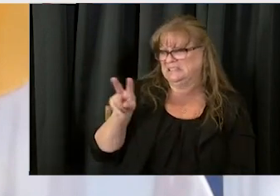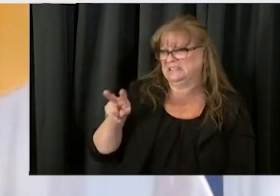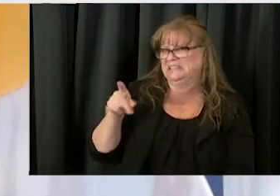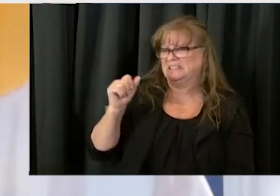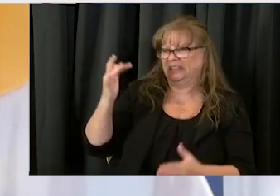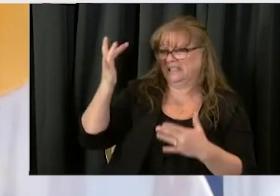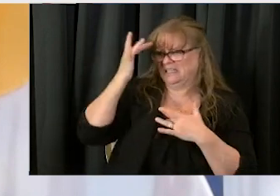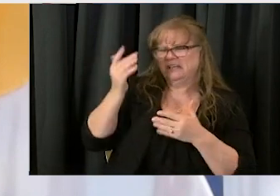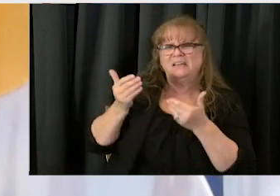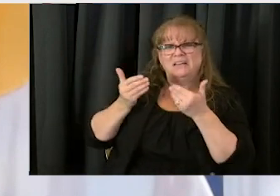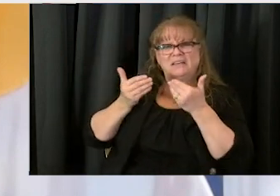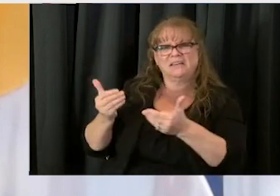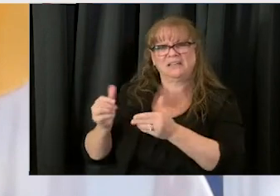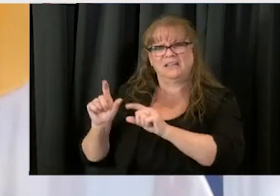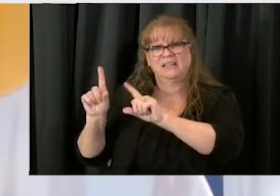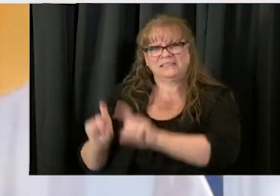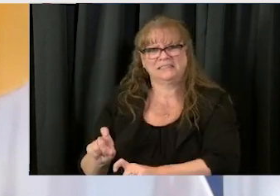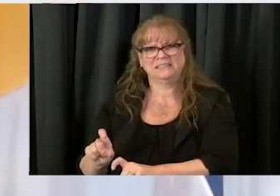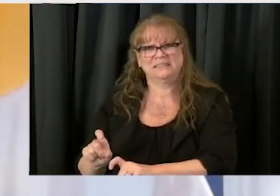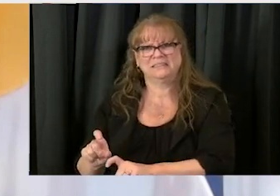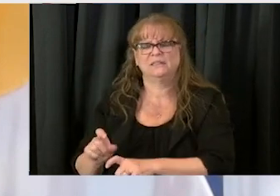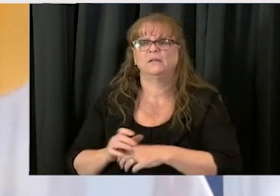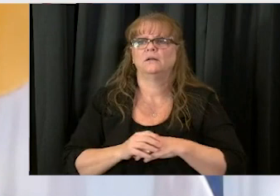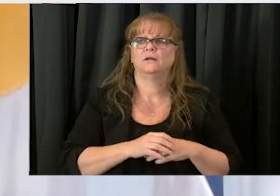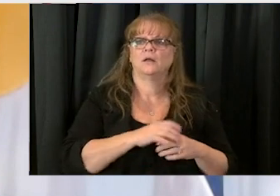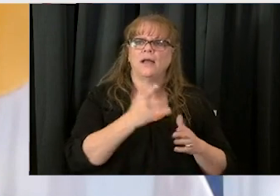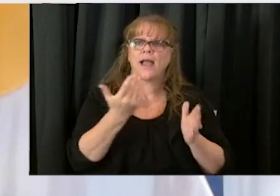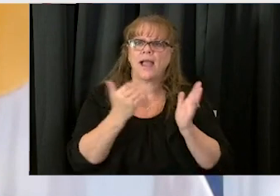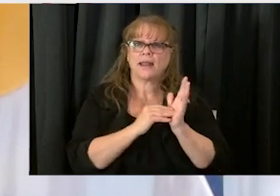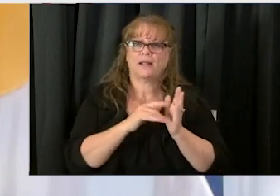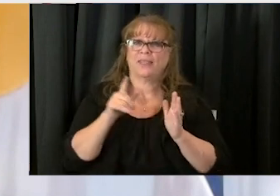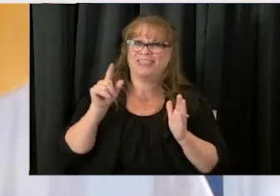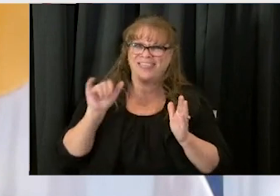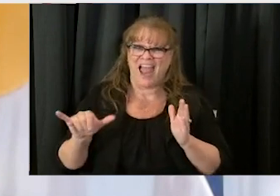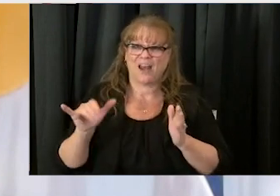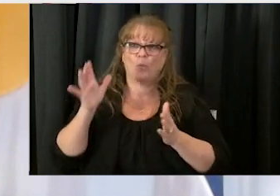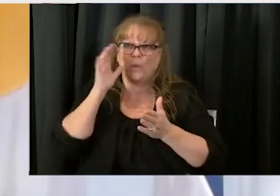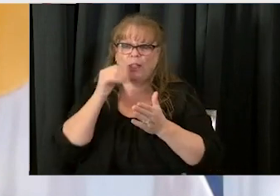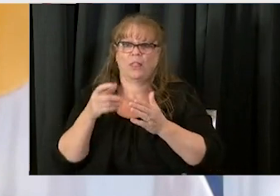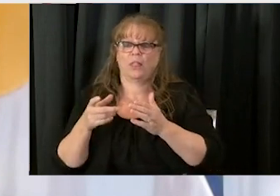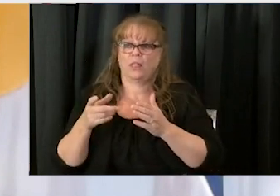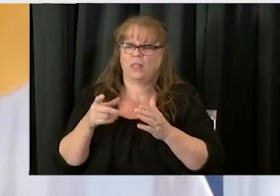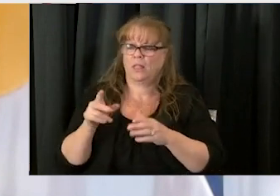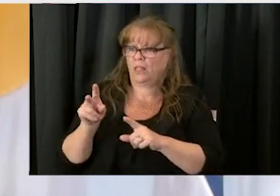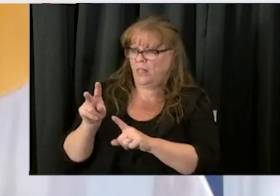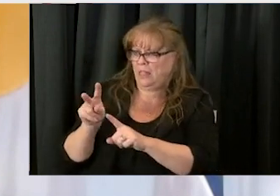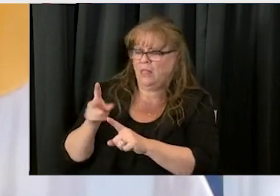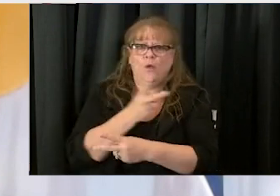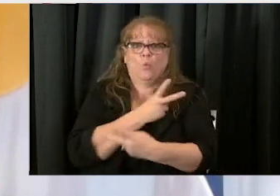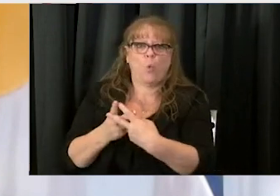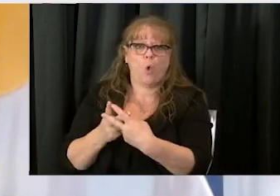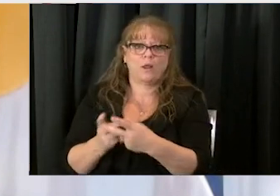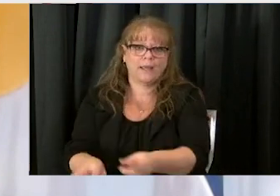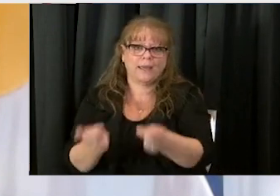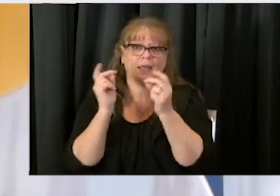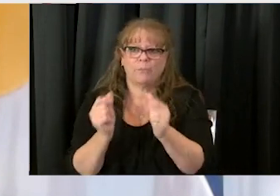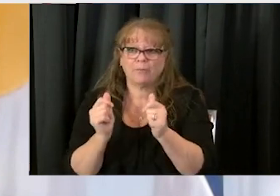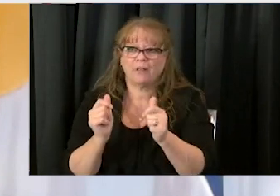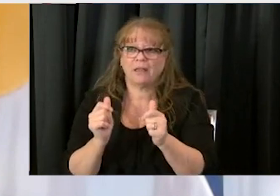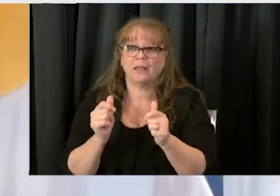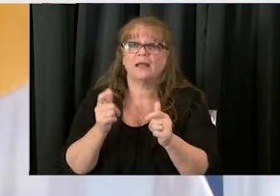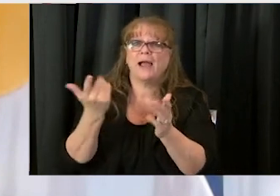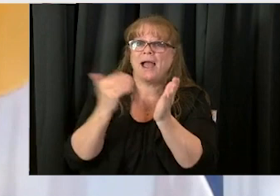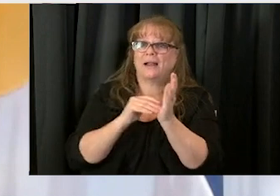the guidance from CDC, a quarantine can end after 7 days with a negative test. So on day 6, day 7, get